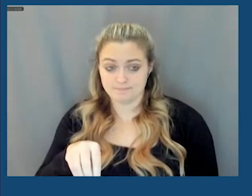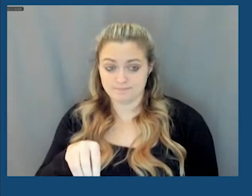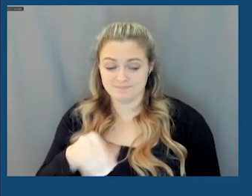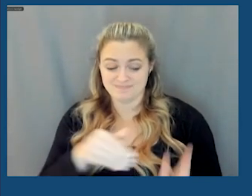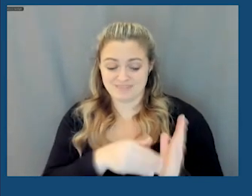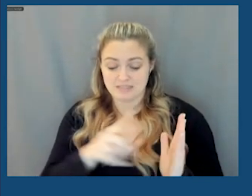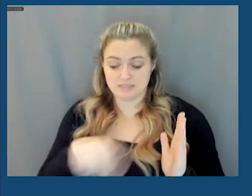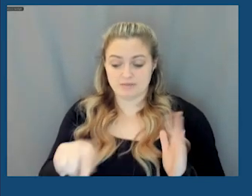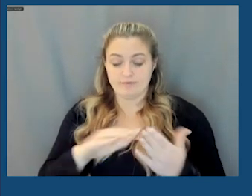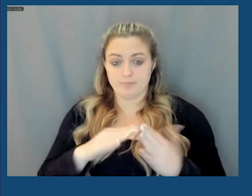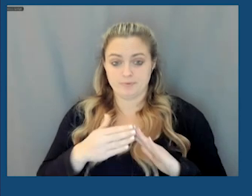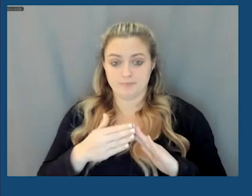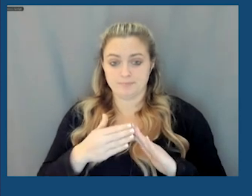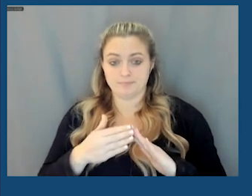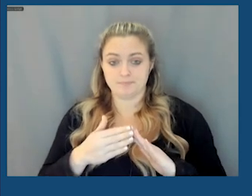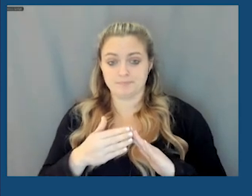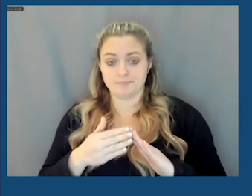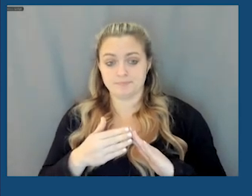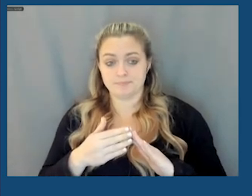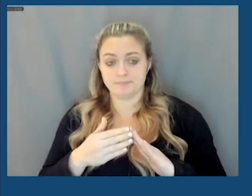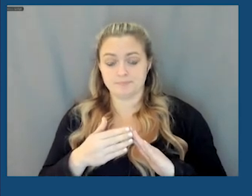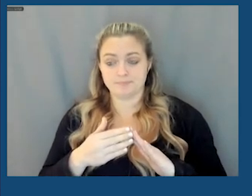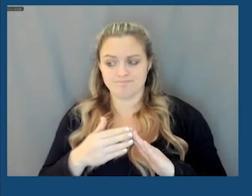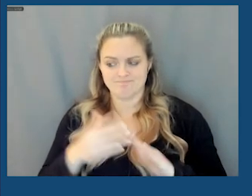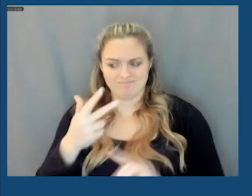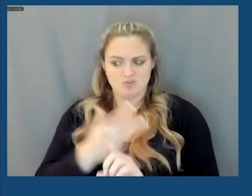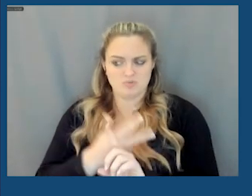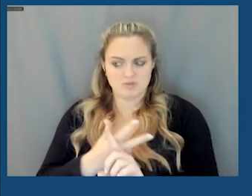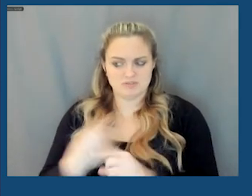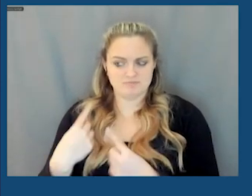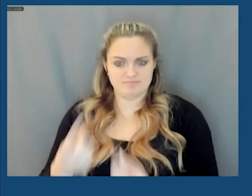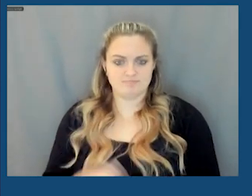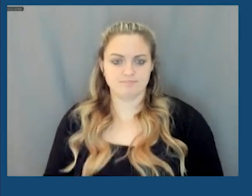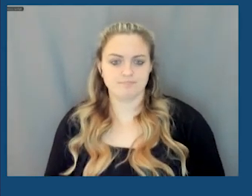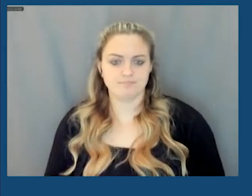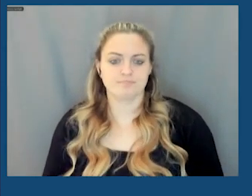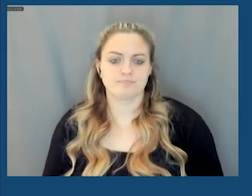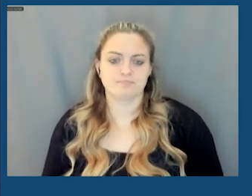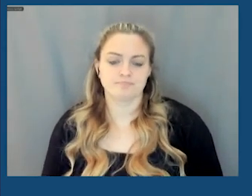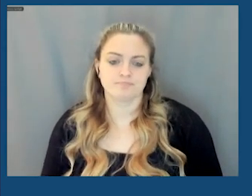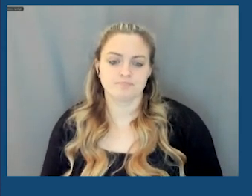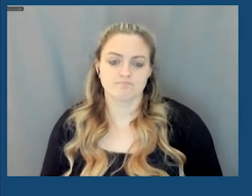community just in 3 months.